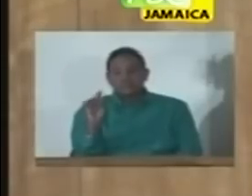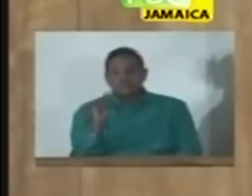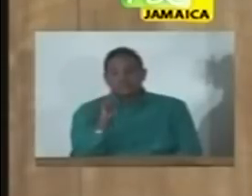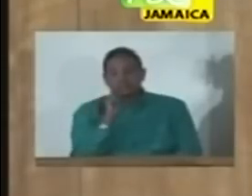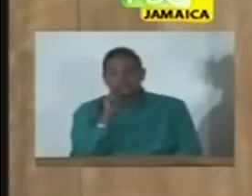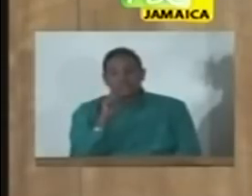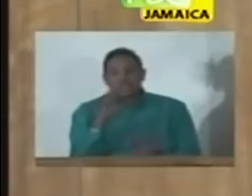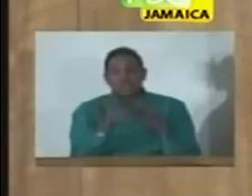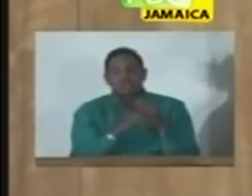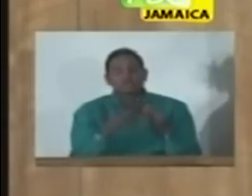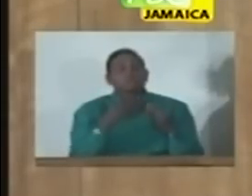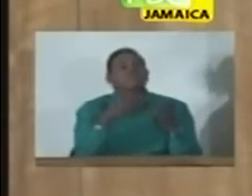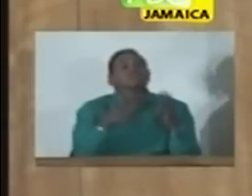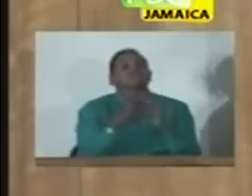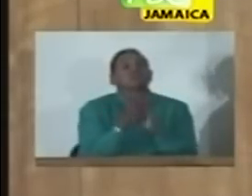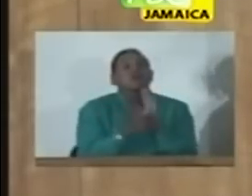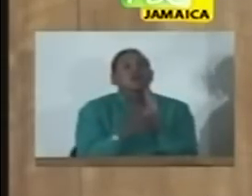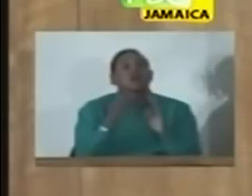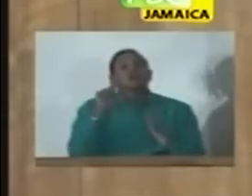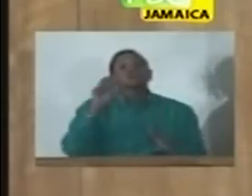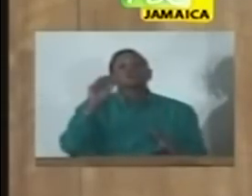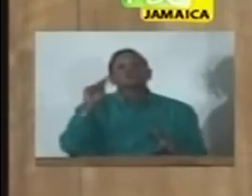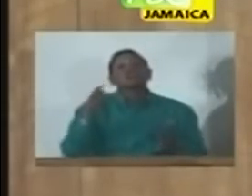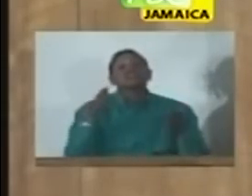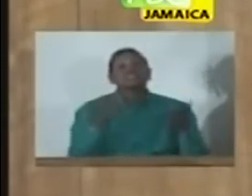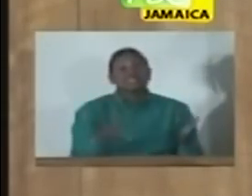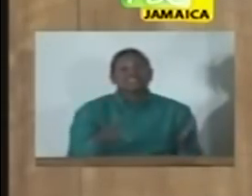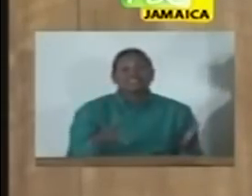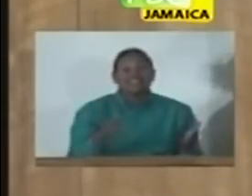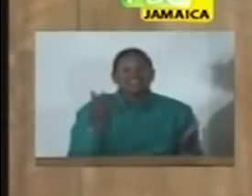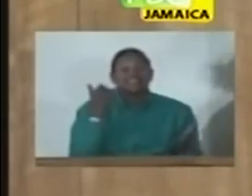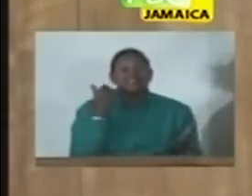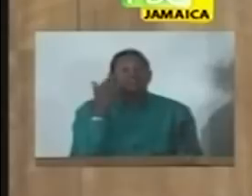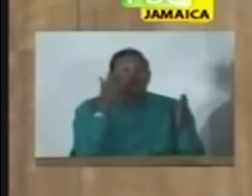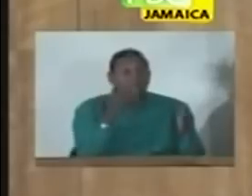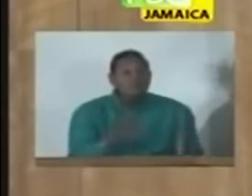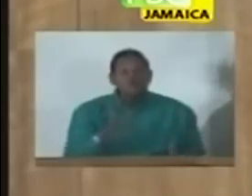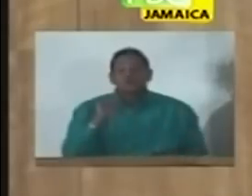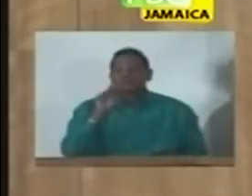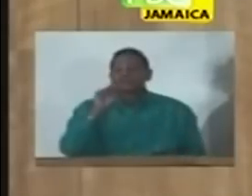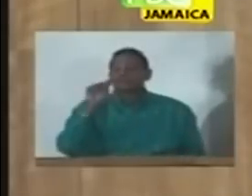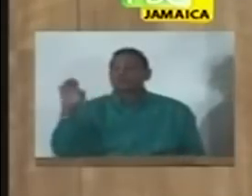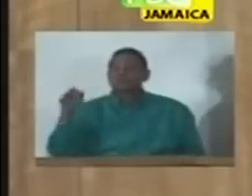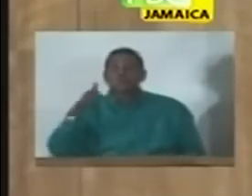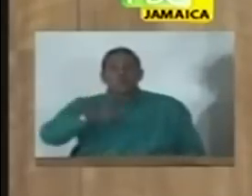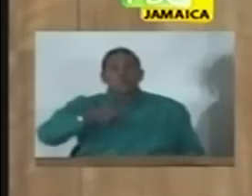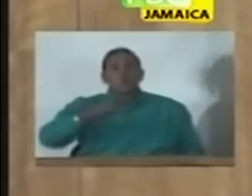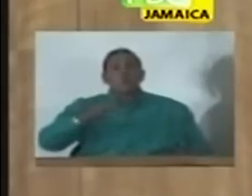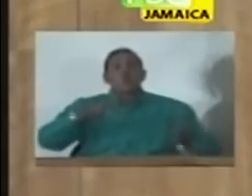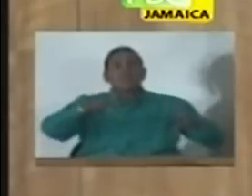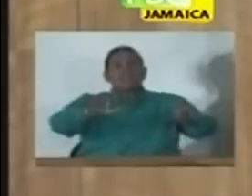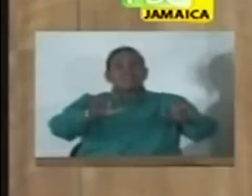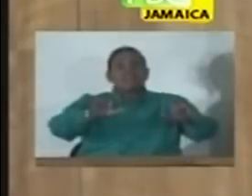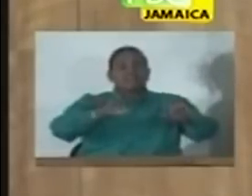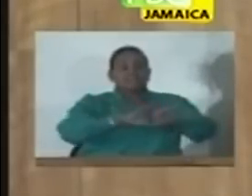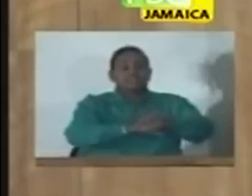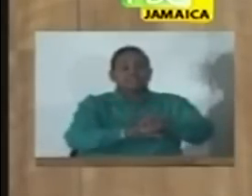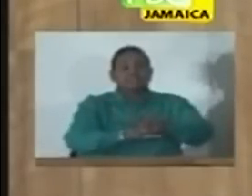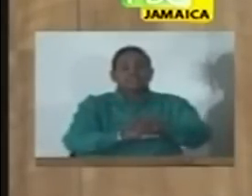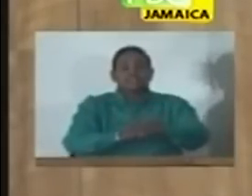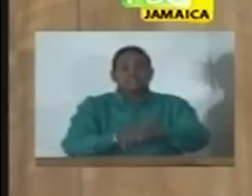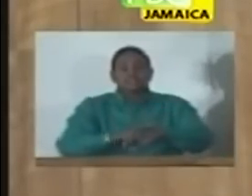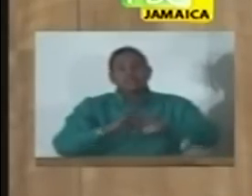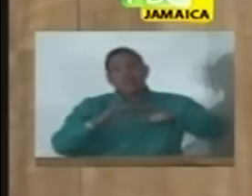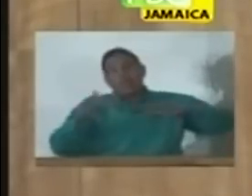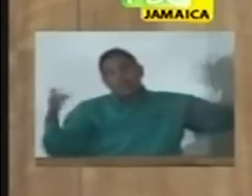provision of this act, a trust exists if a person, a trustee, holds or invests or has invested in him, etc.,